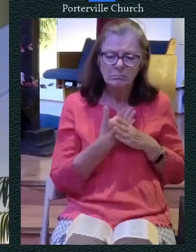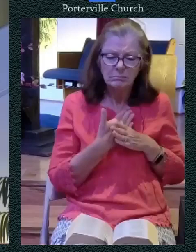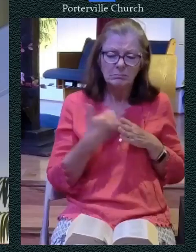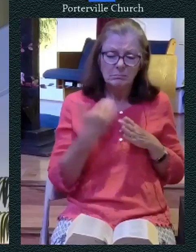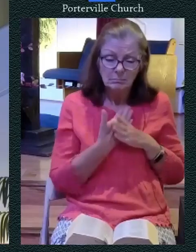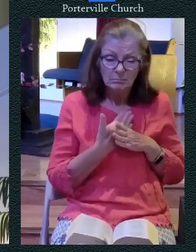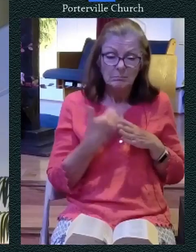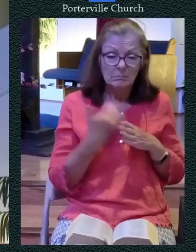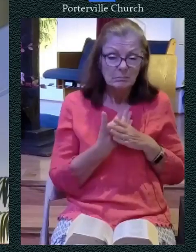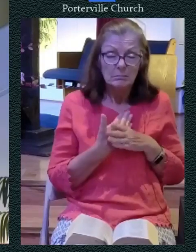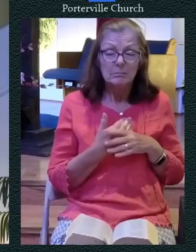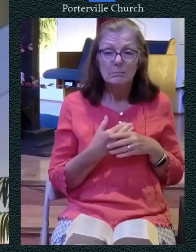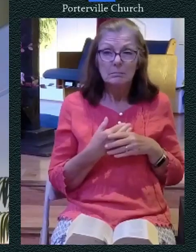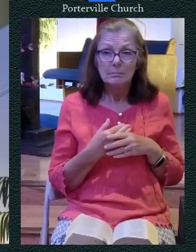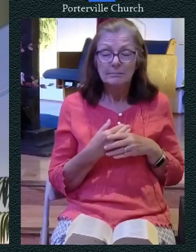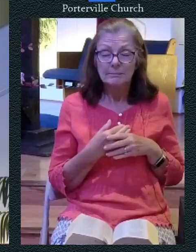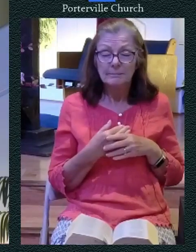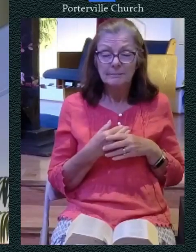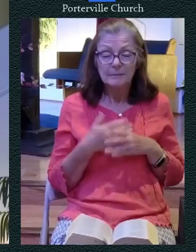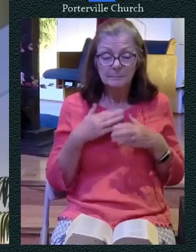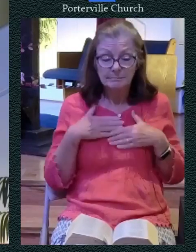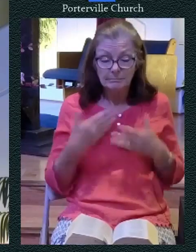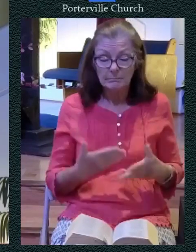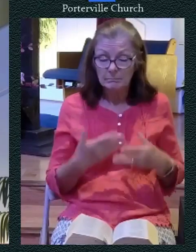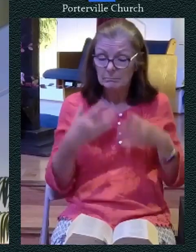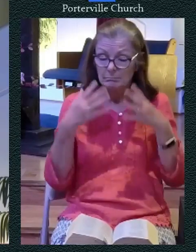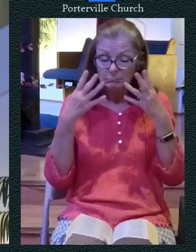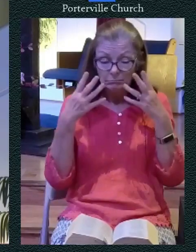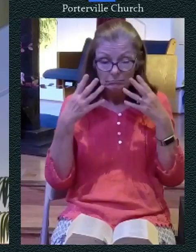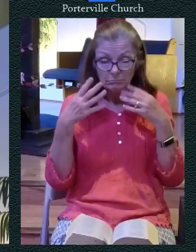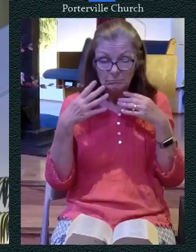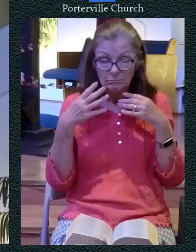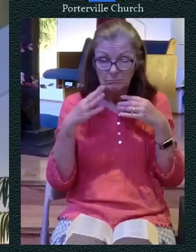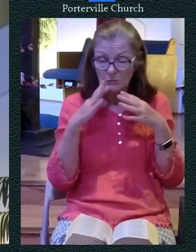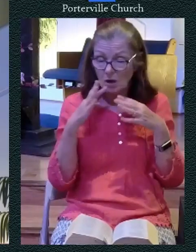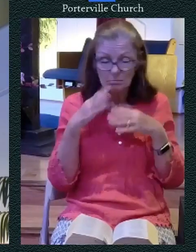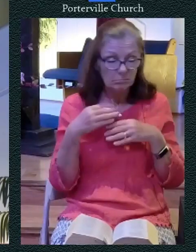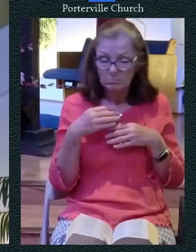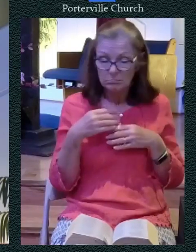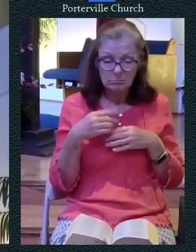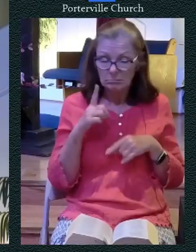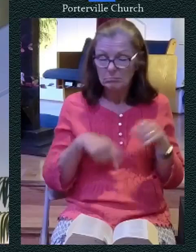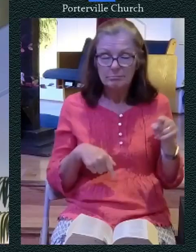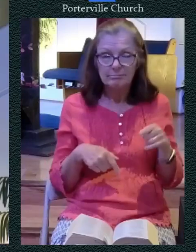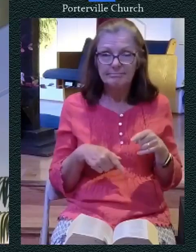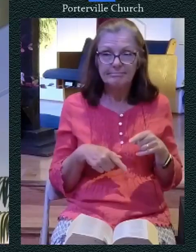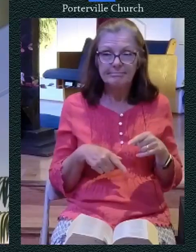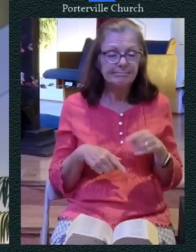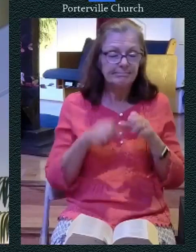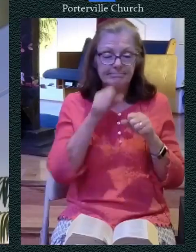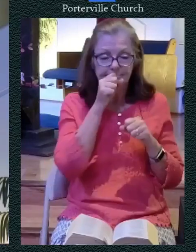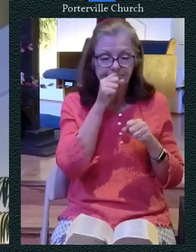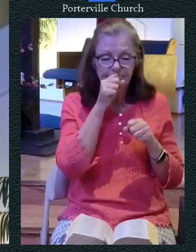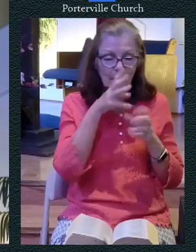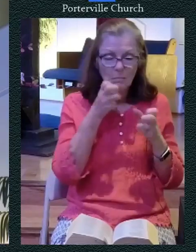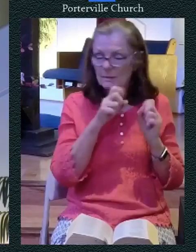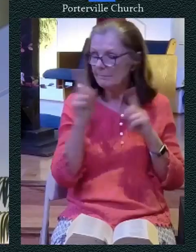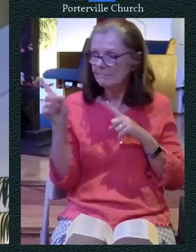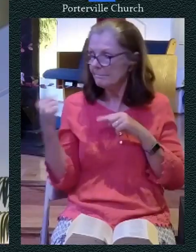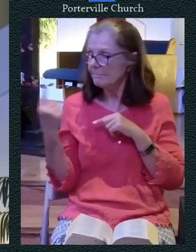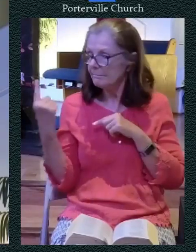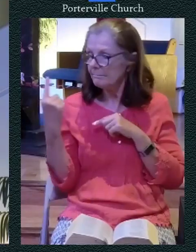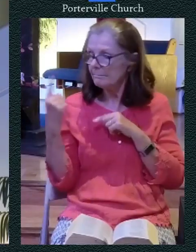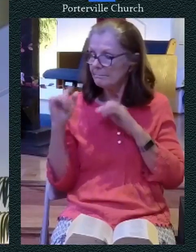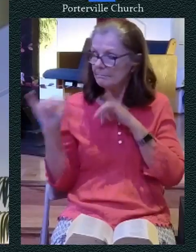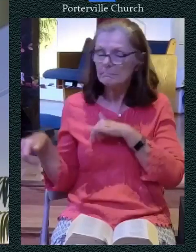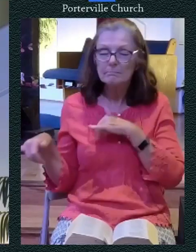even want to speak? Someone tries to engage you, and you wish you could just hide somewhere because